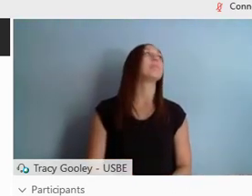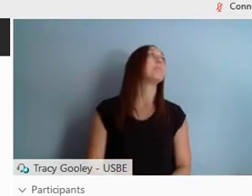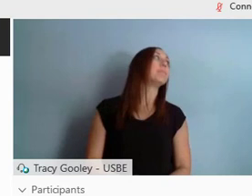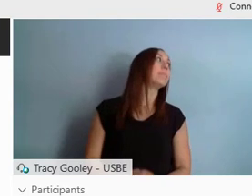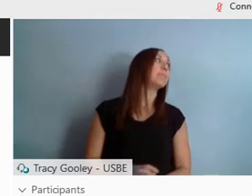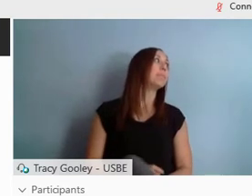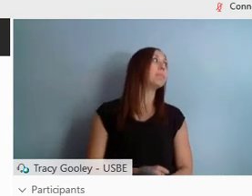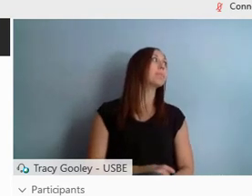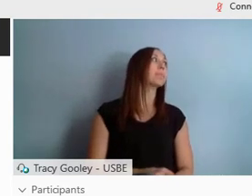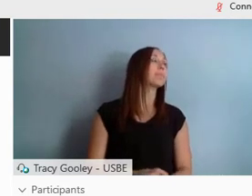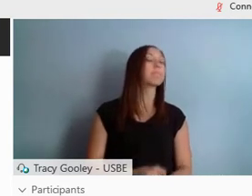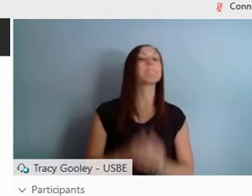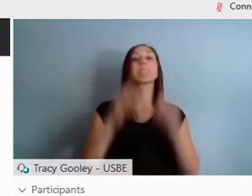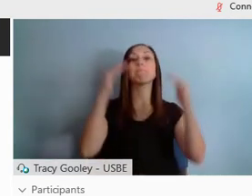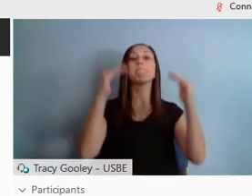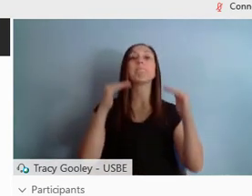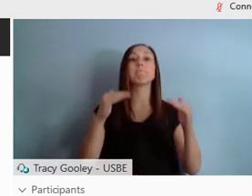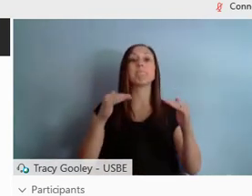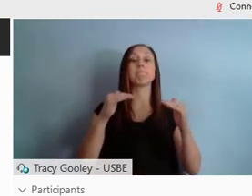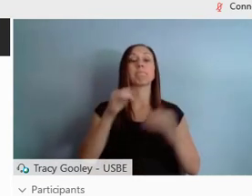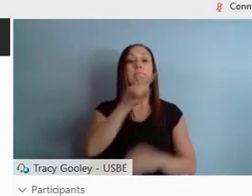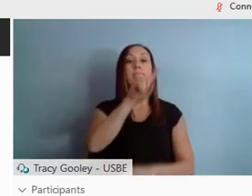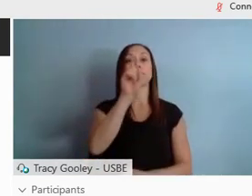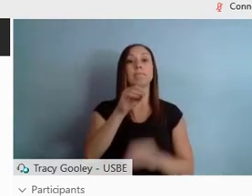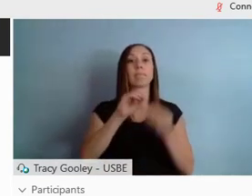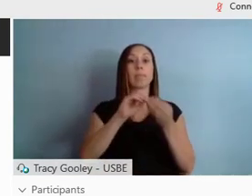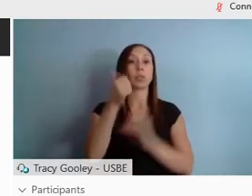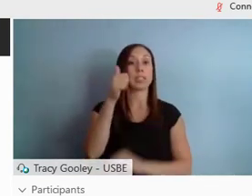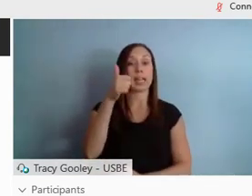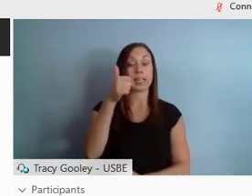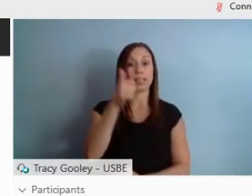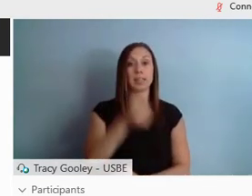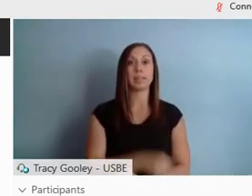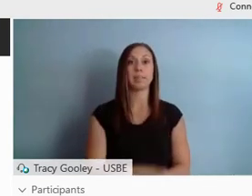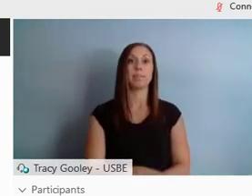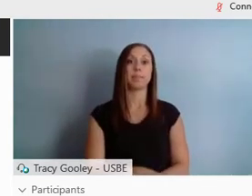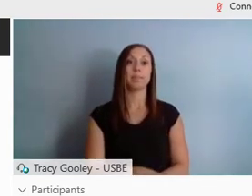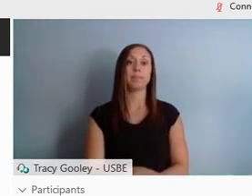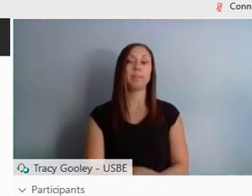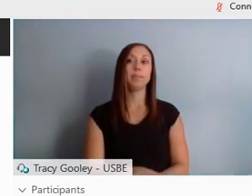Okay, moving on to question number 10.